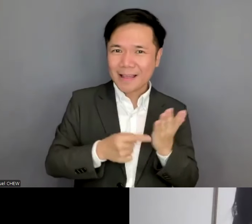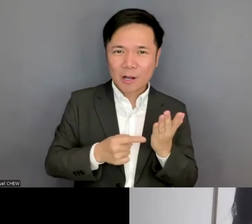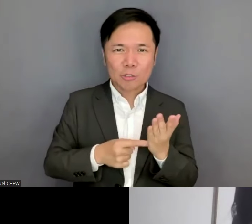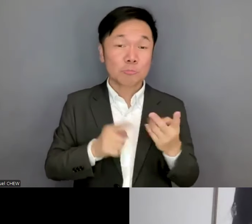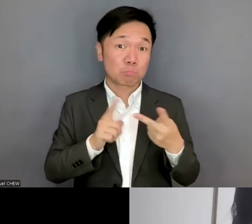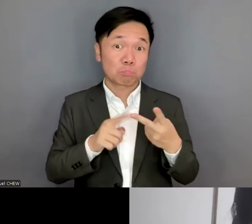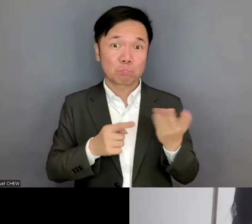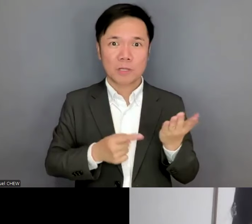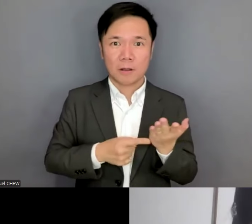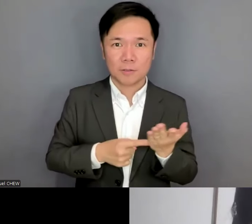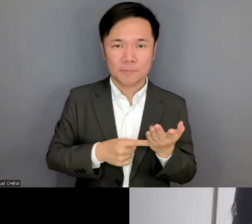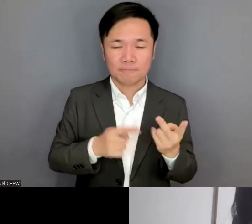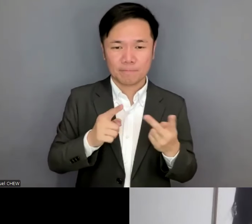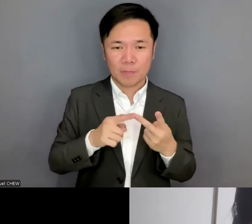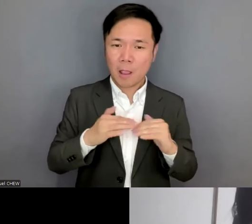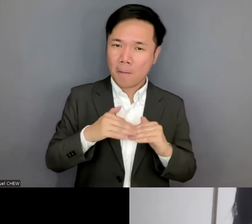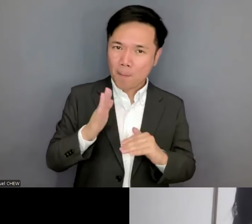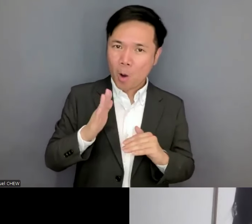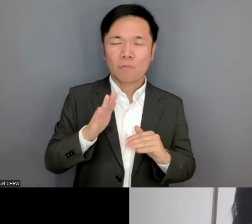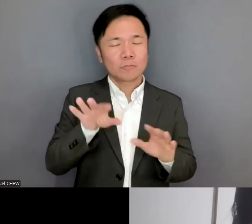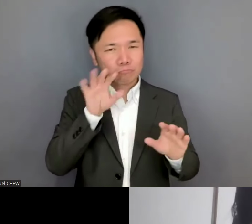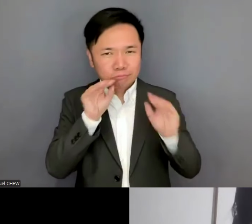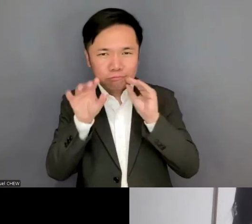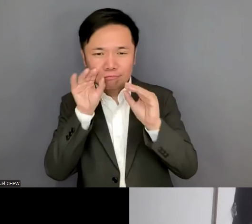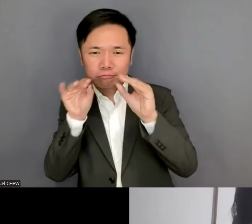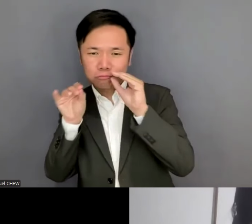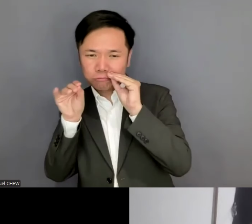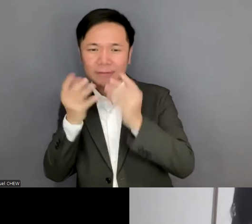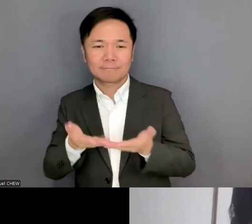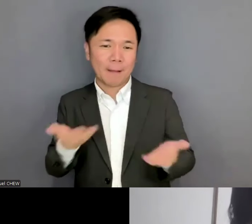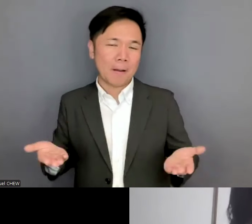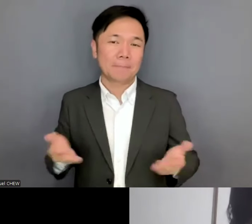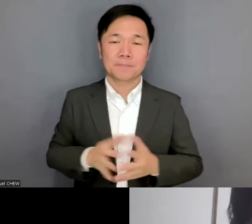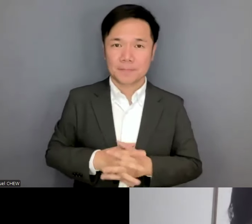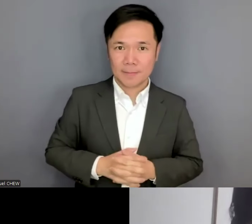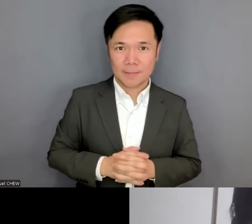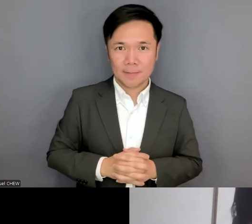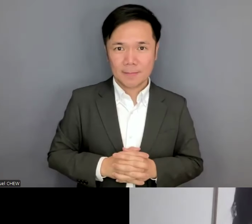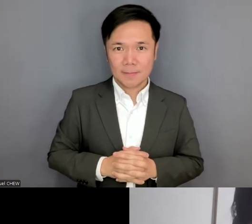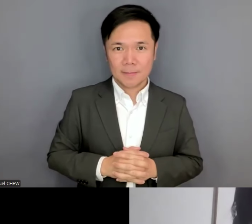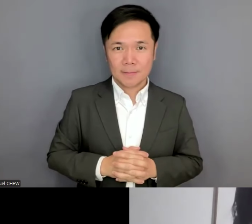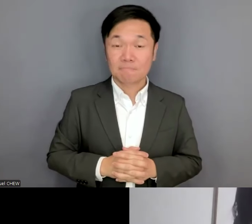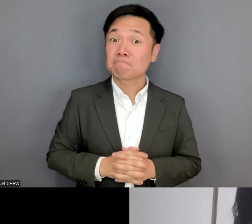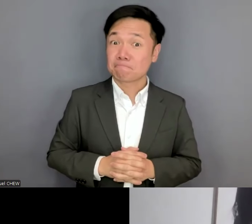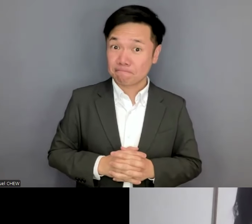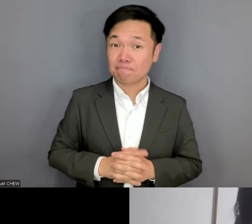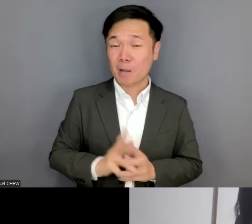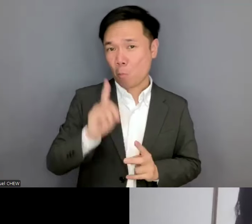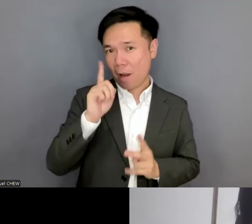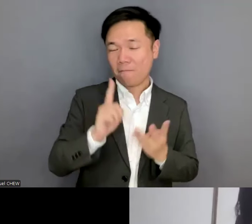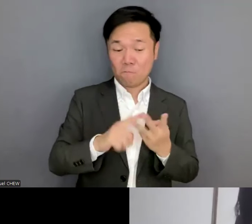and learning materials. And then We also have